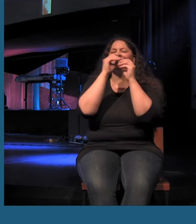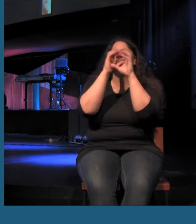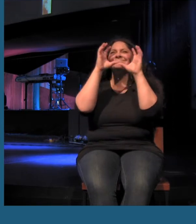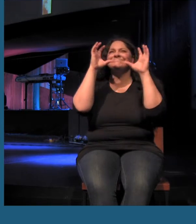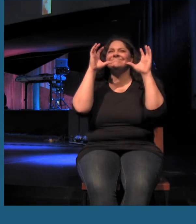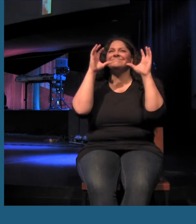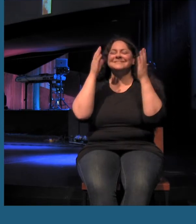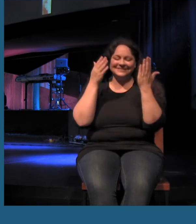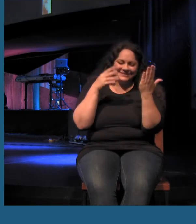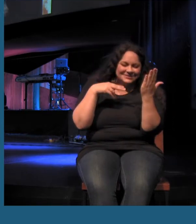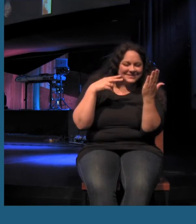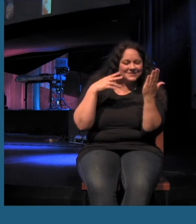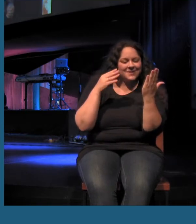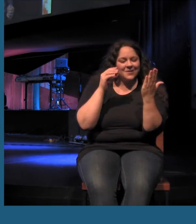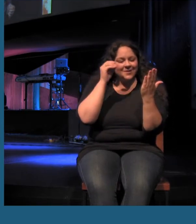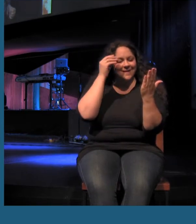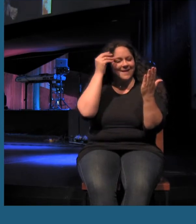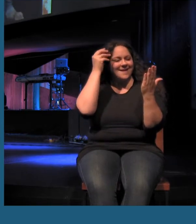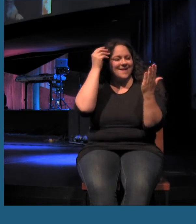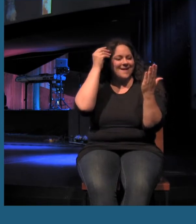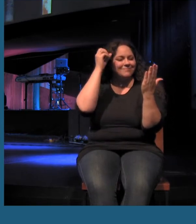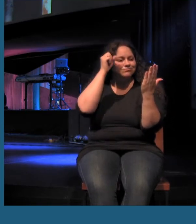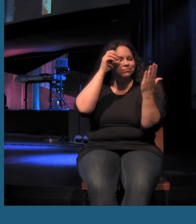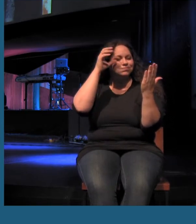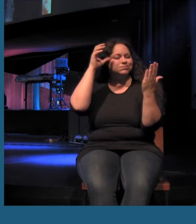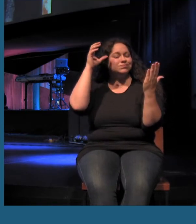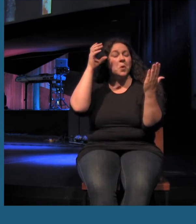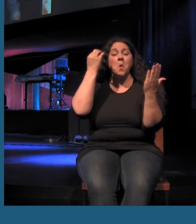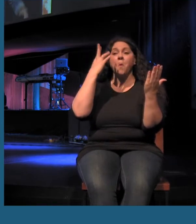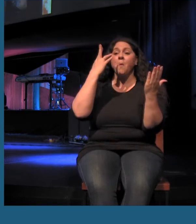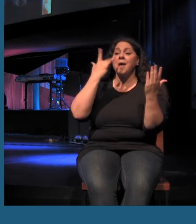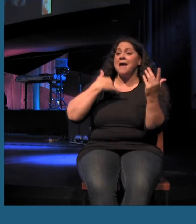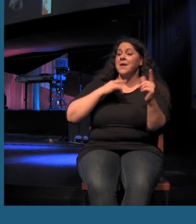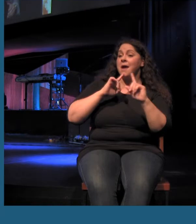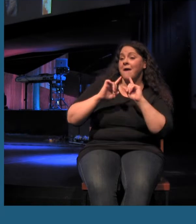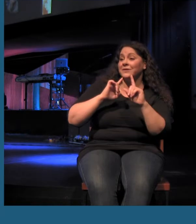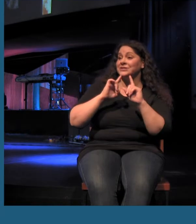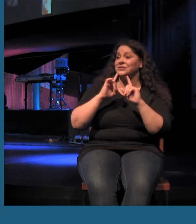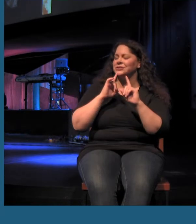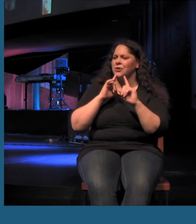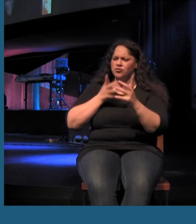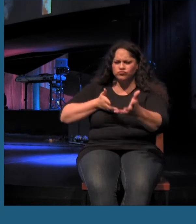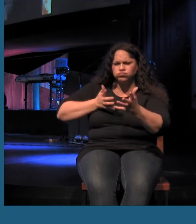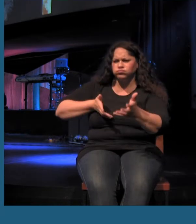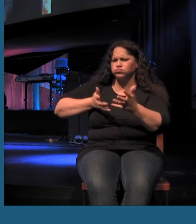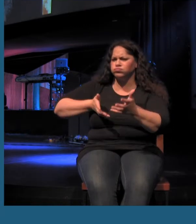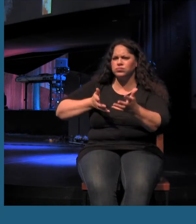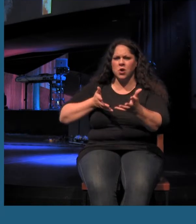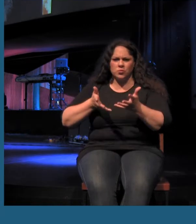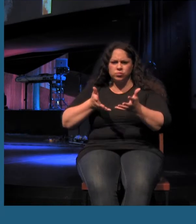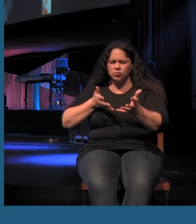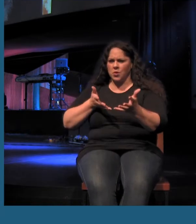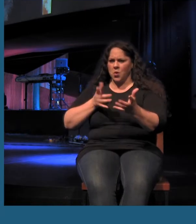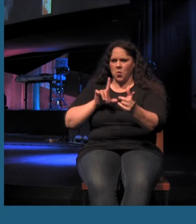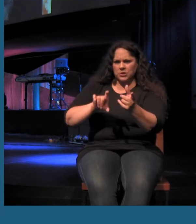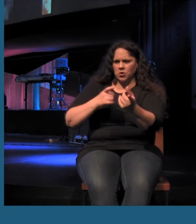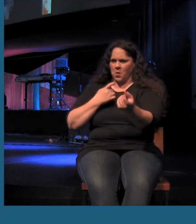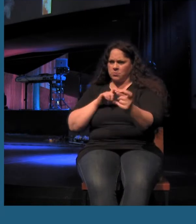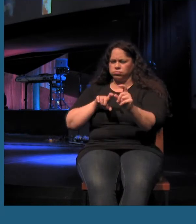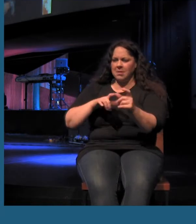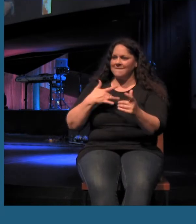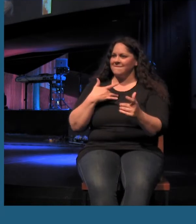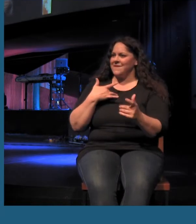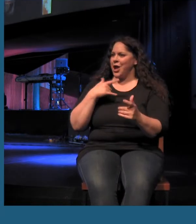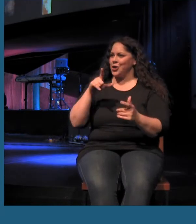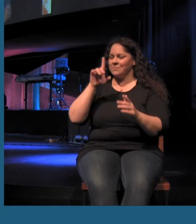imagination. Imagination can be developed by conversation. If you've ever been in a good conversation with someone who asks good questions,